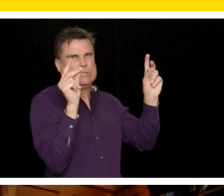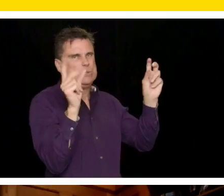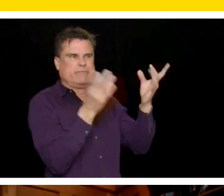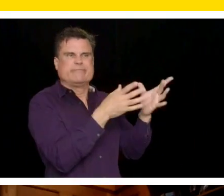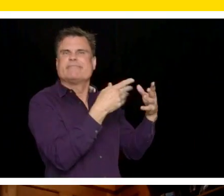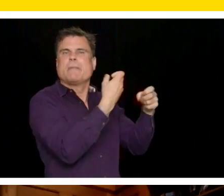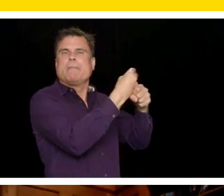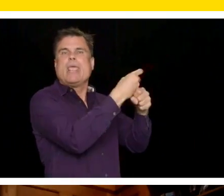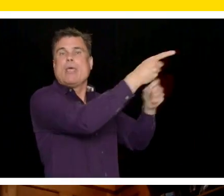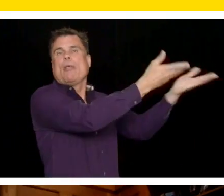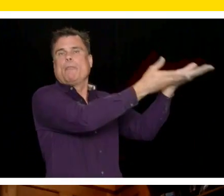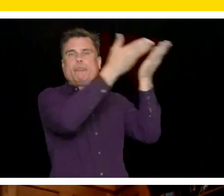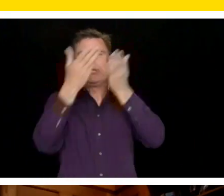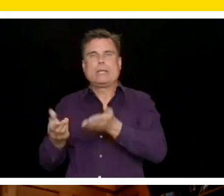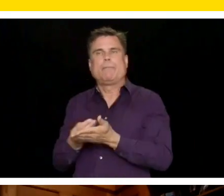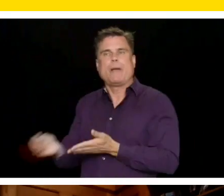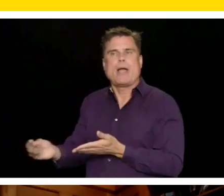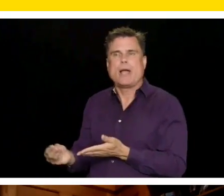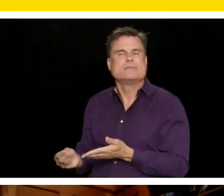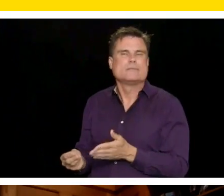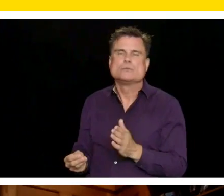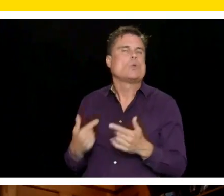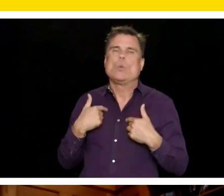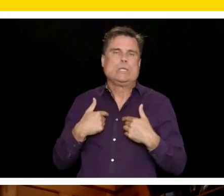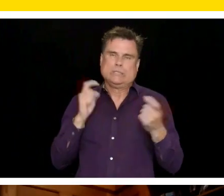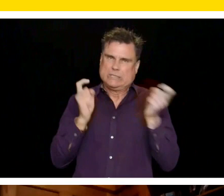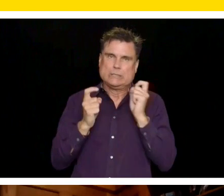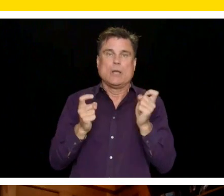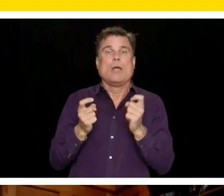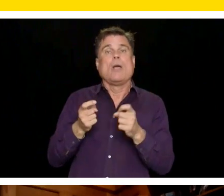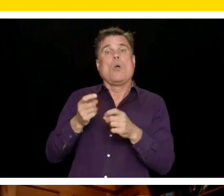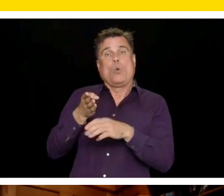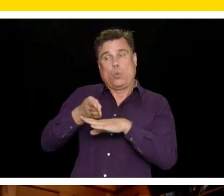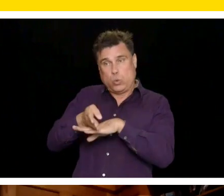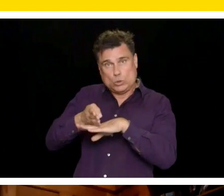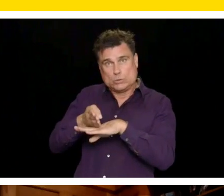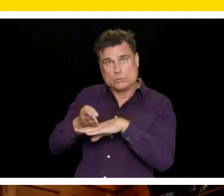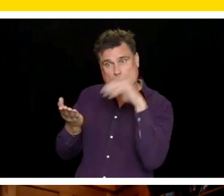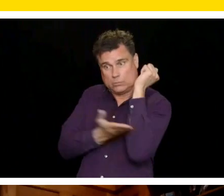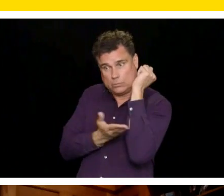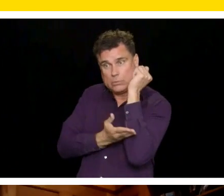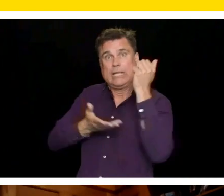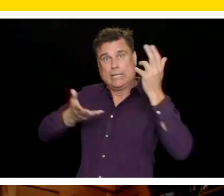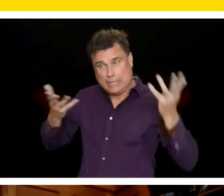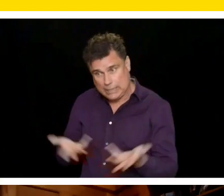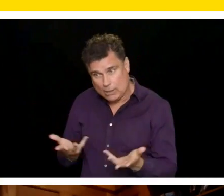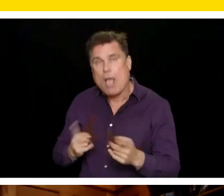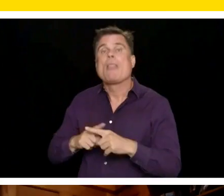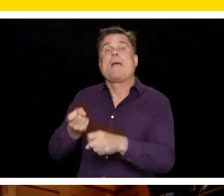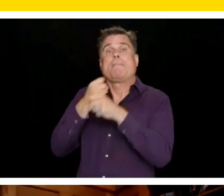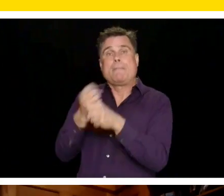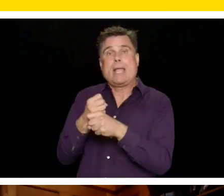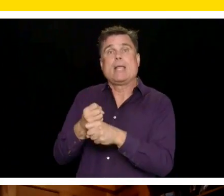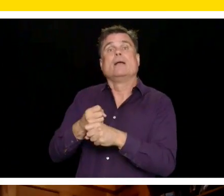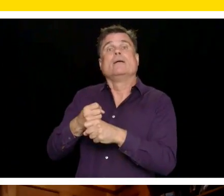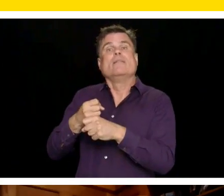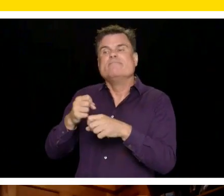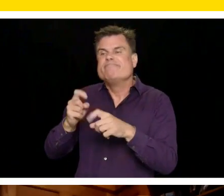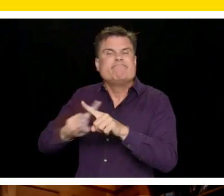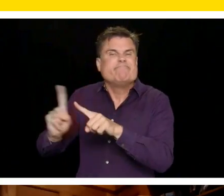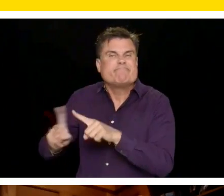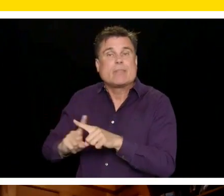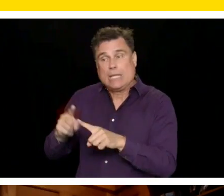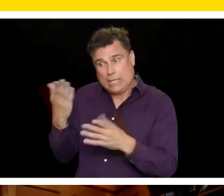need to start innovating more. And mass timber really provides a great opportunity for us in British Columbia in terms of value added and